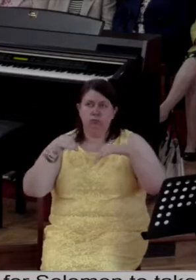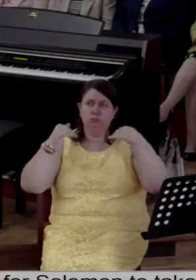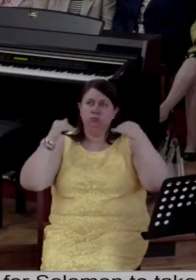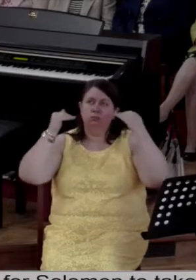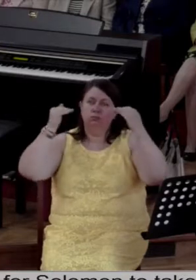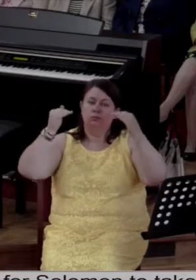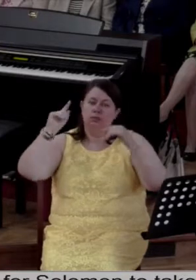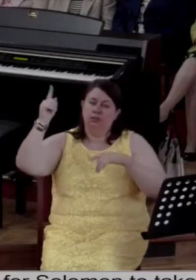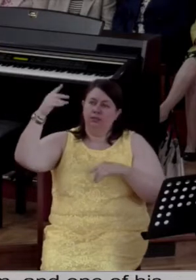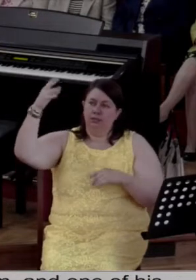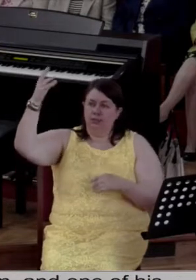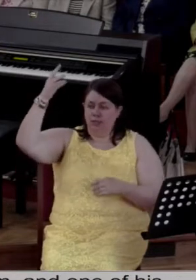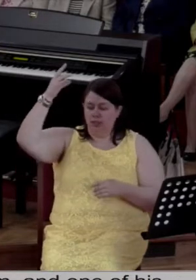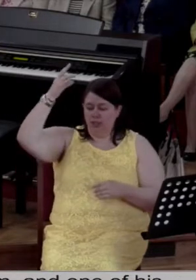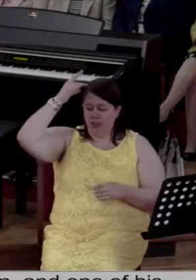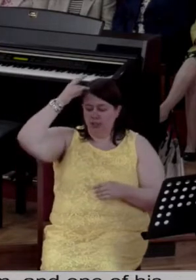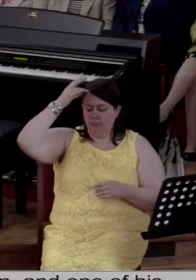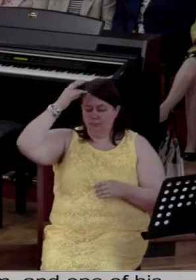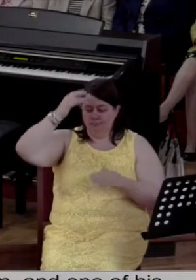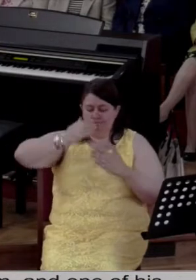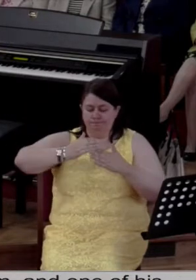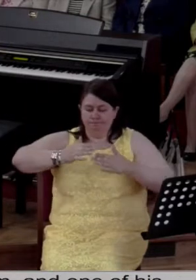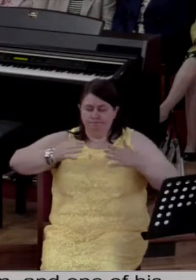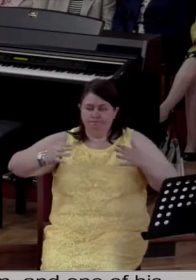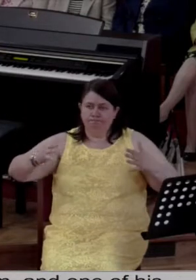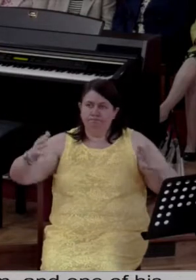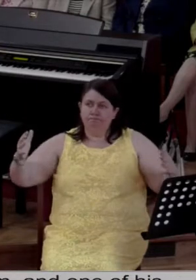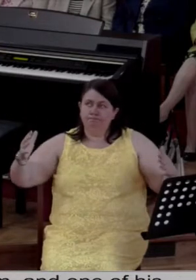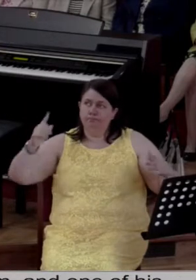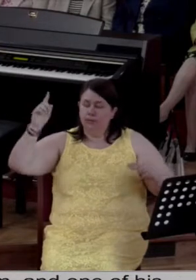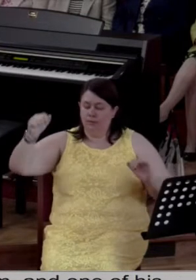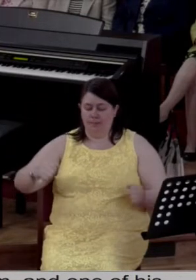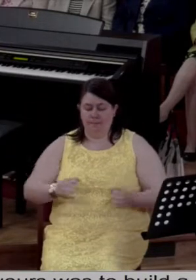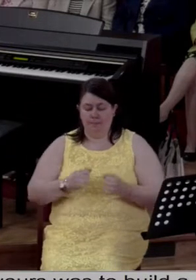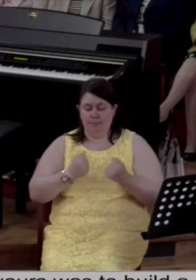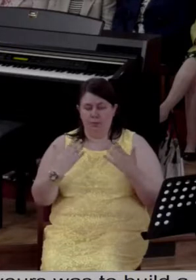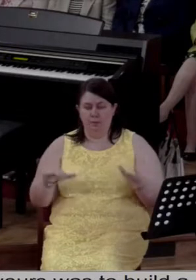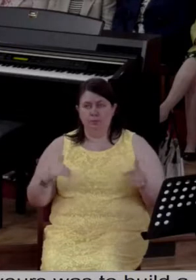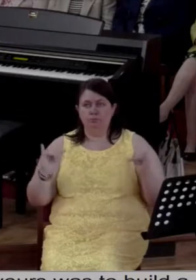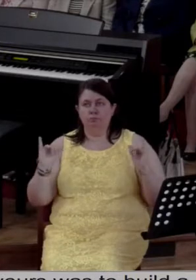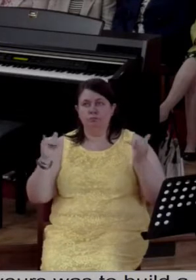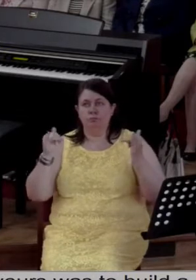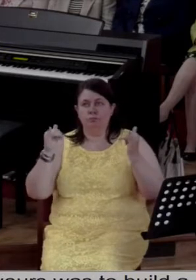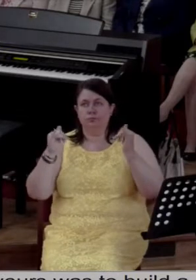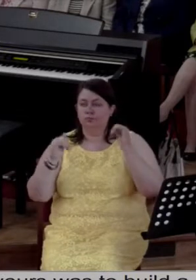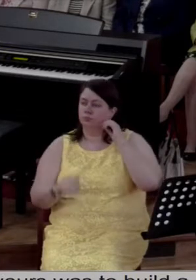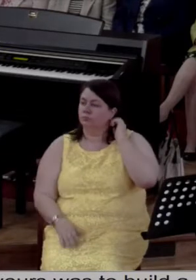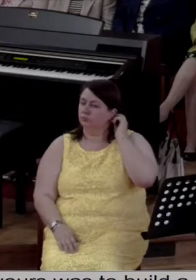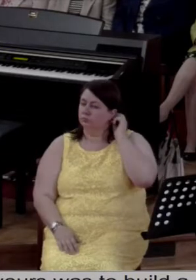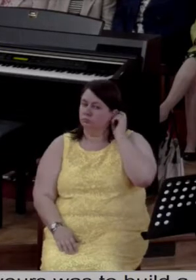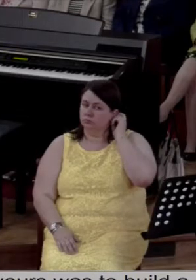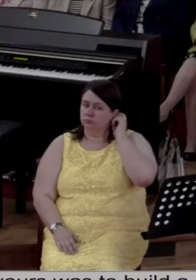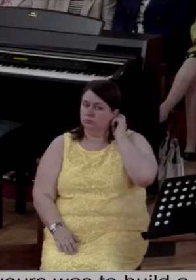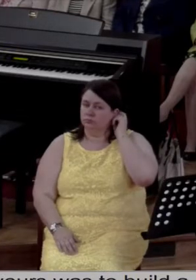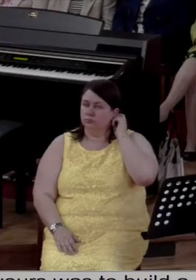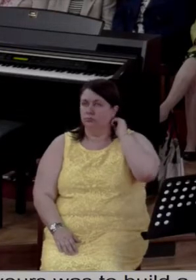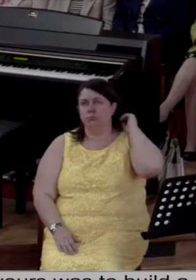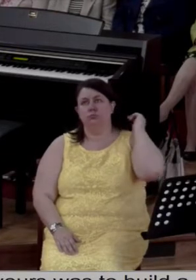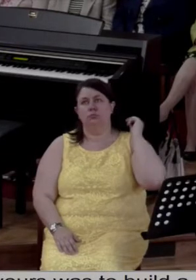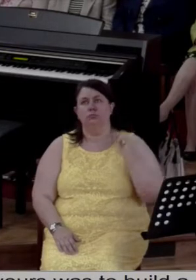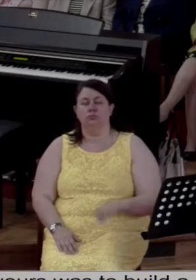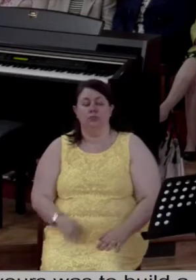kingdom was extended and his power celebrated. So that's the background to where this last phrase